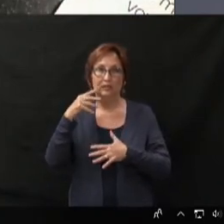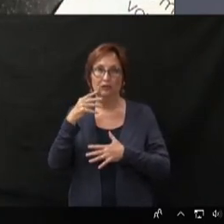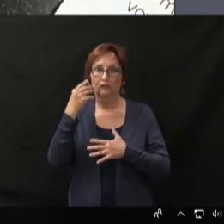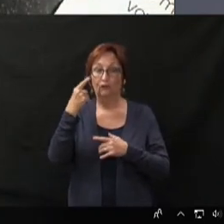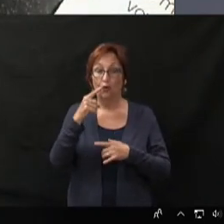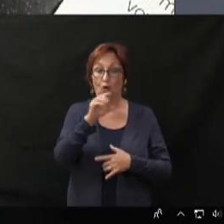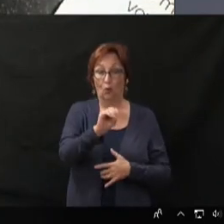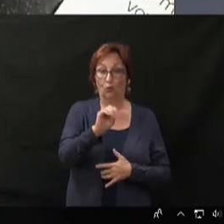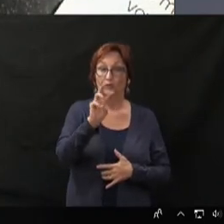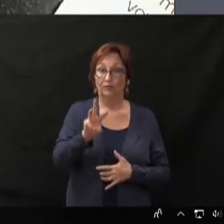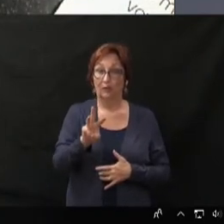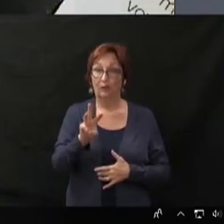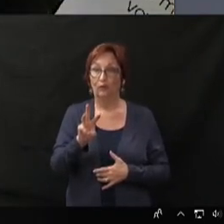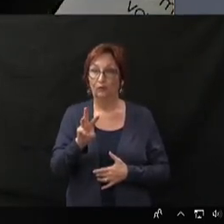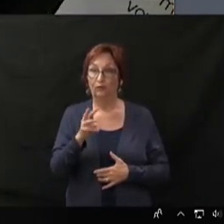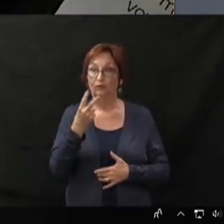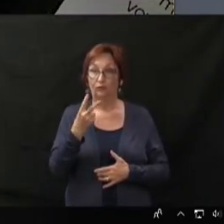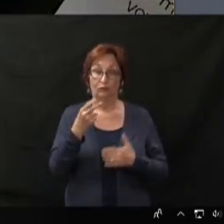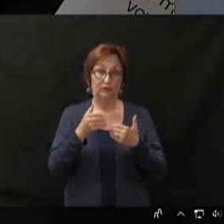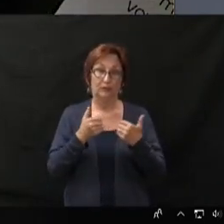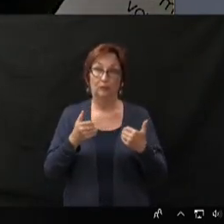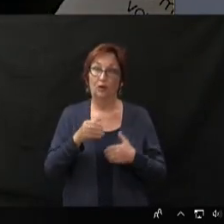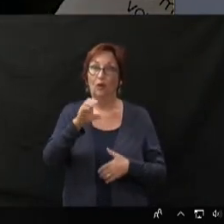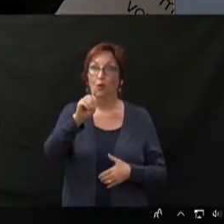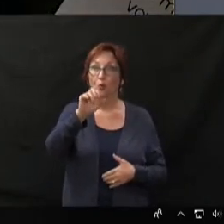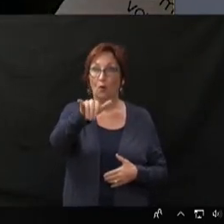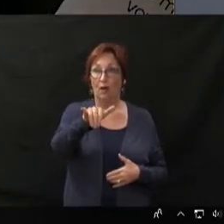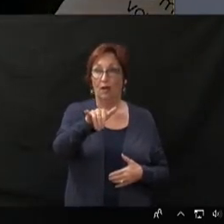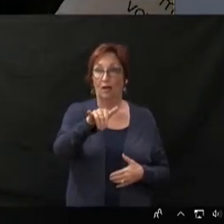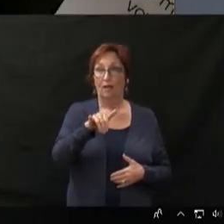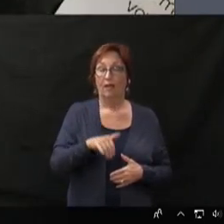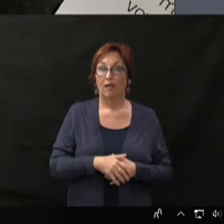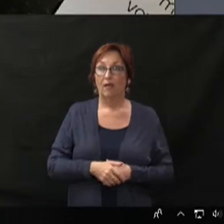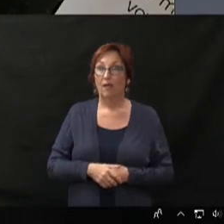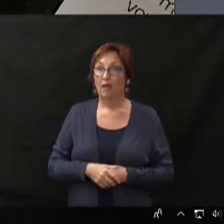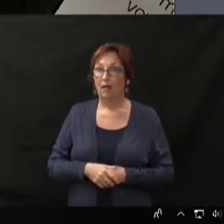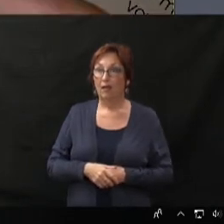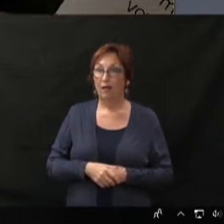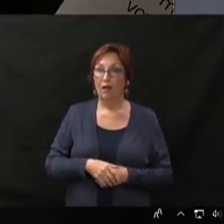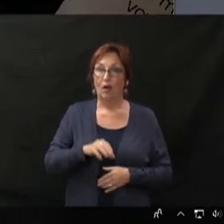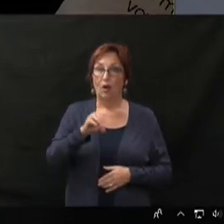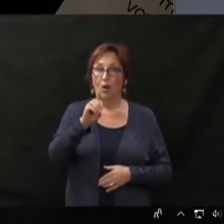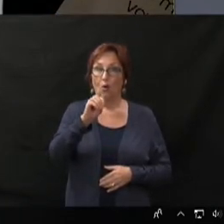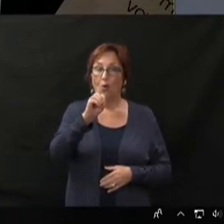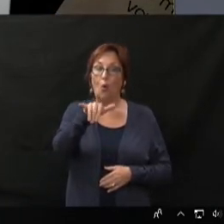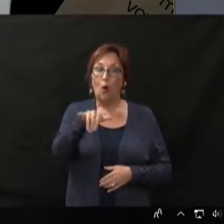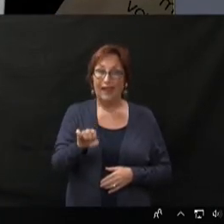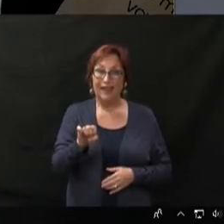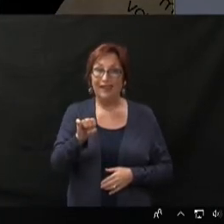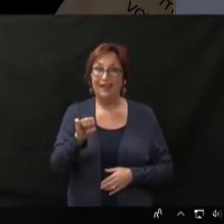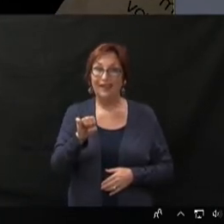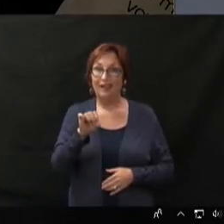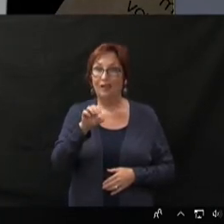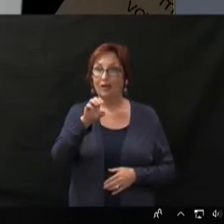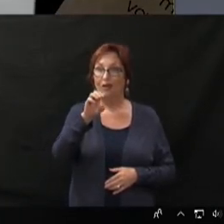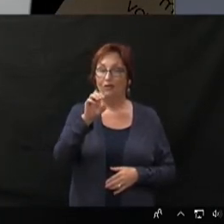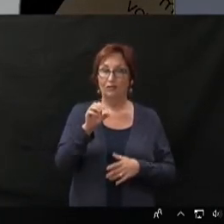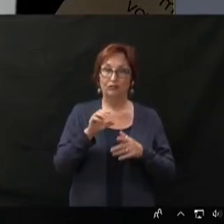Oh, here's the other, there's another diphthong, O-Y. It says oi. I start out little and get